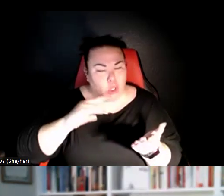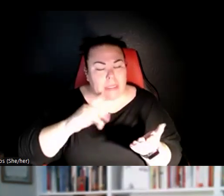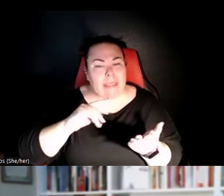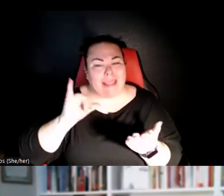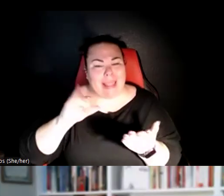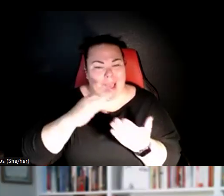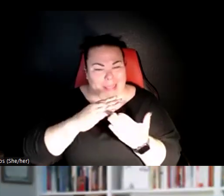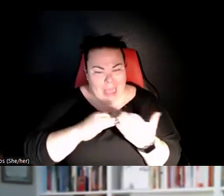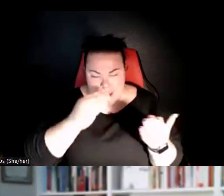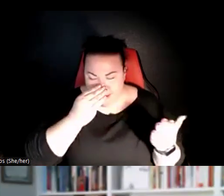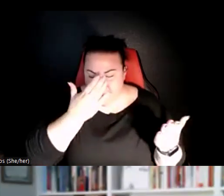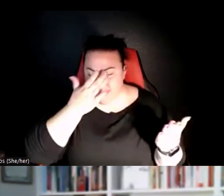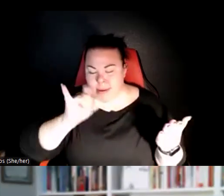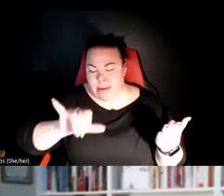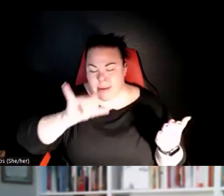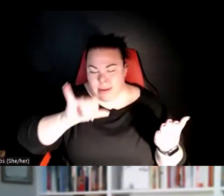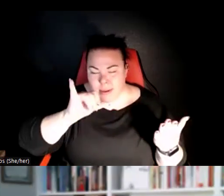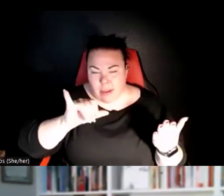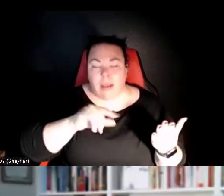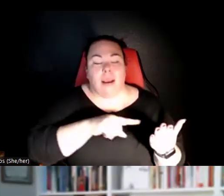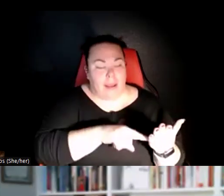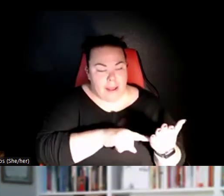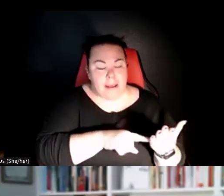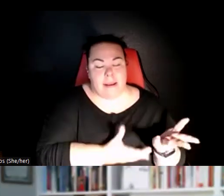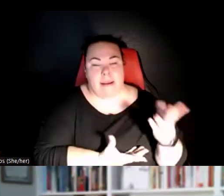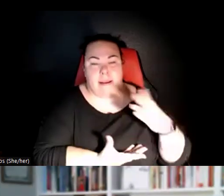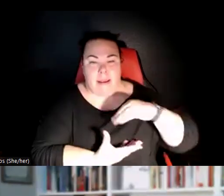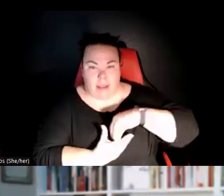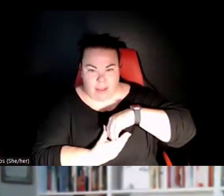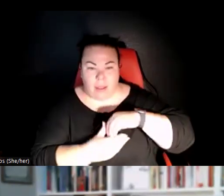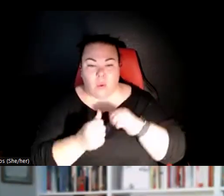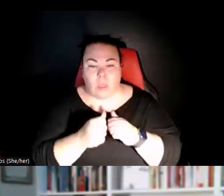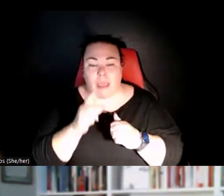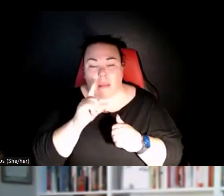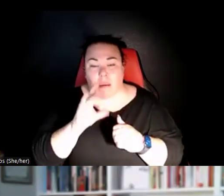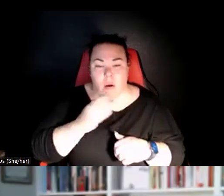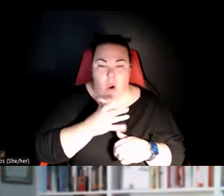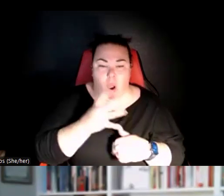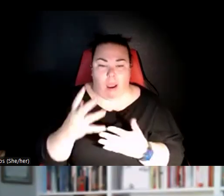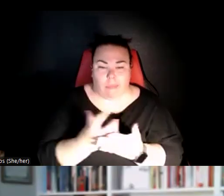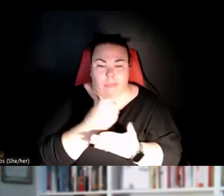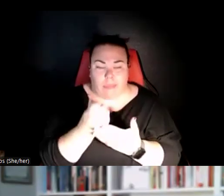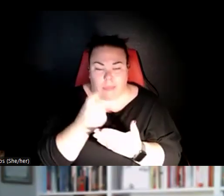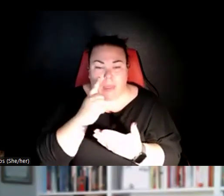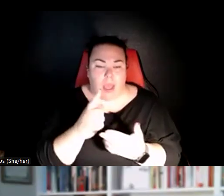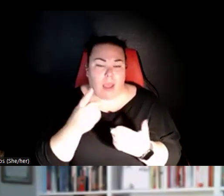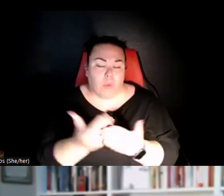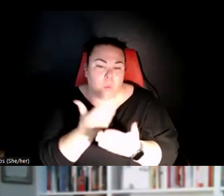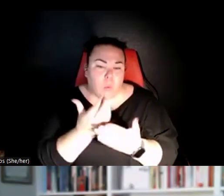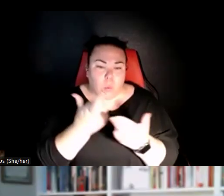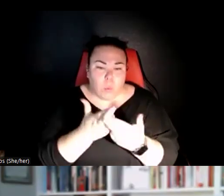resources of emergency resources that are available to us, we are definitely putting